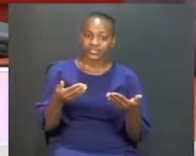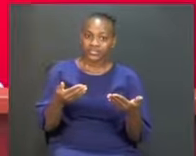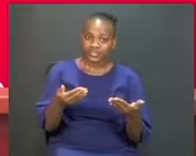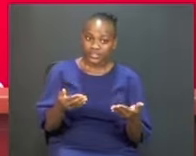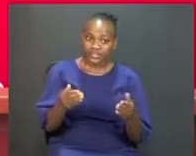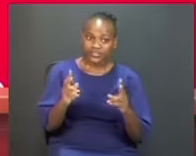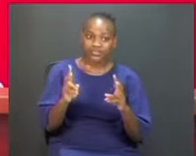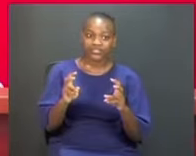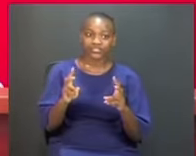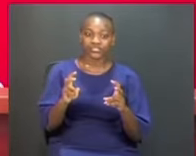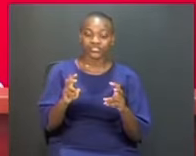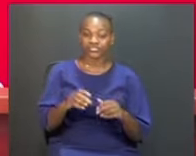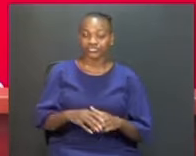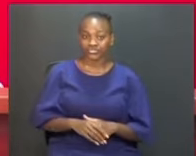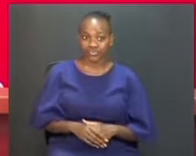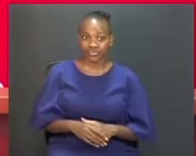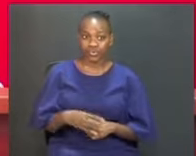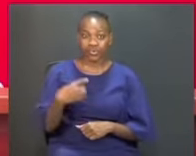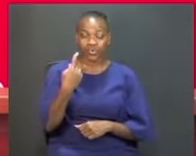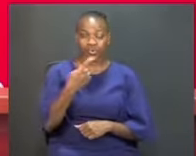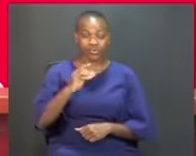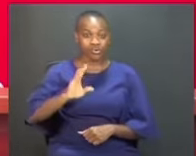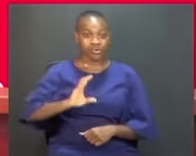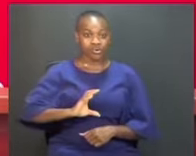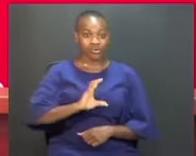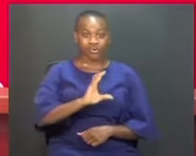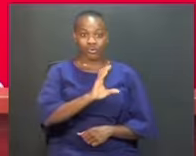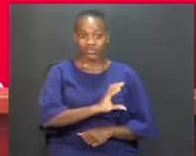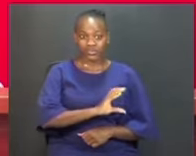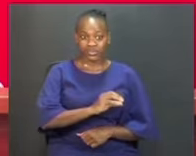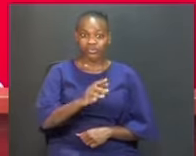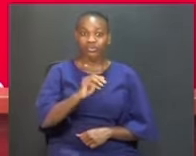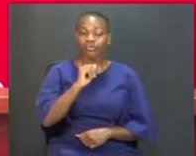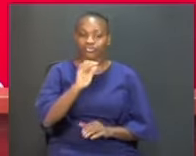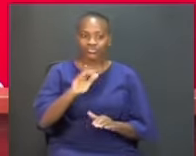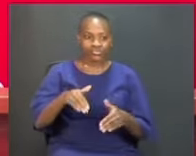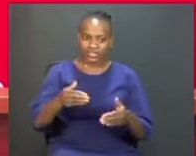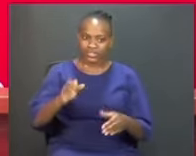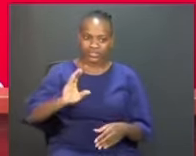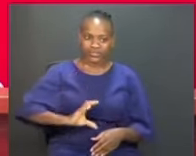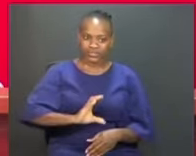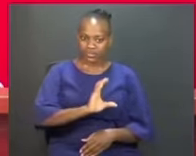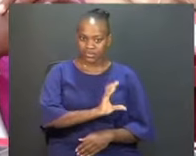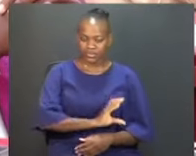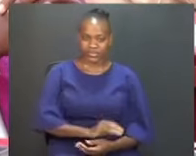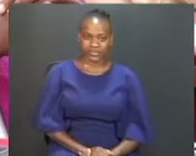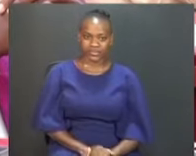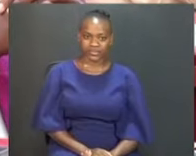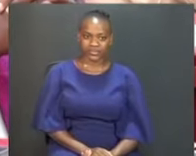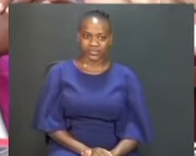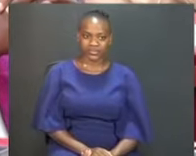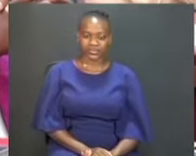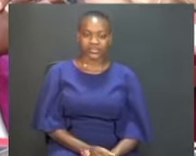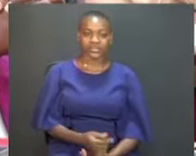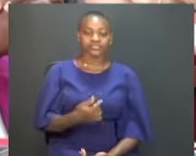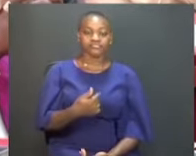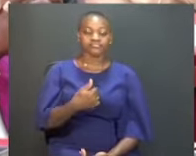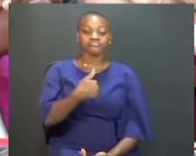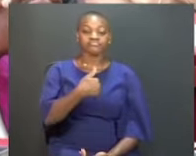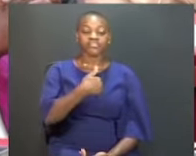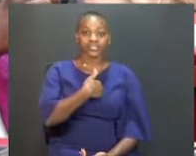it to the committee or not to refer to the committee. So I have